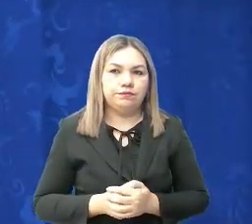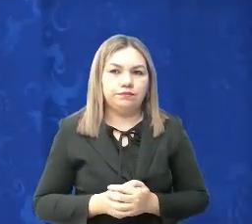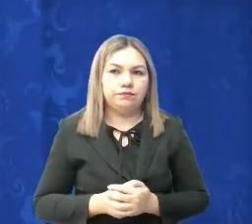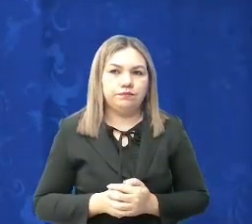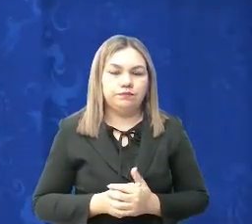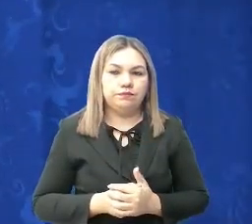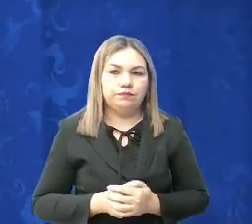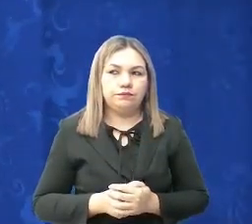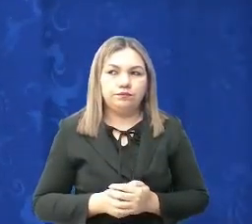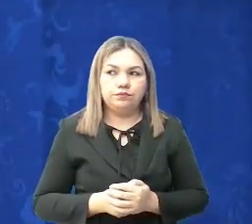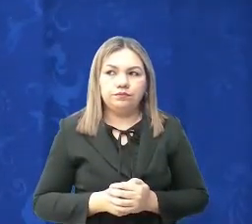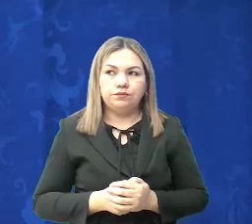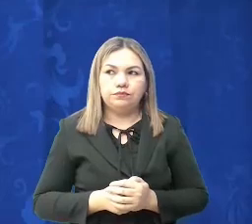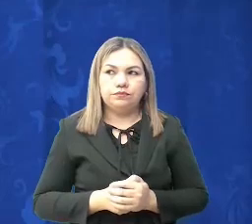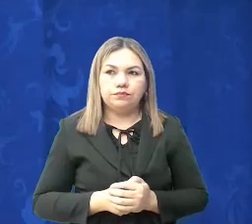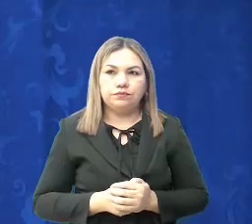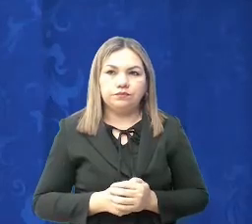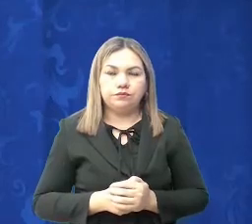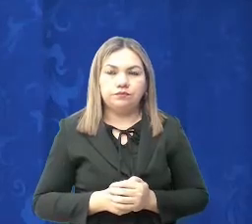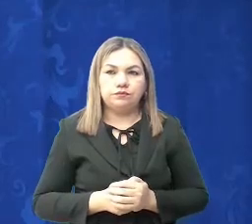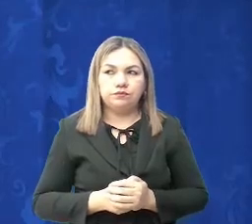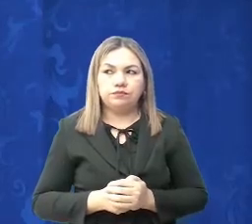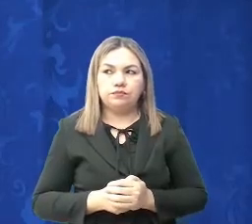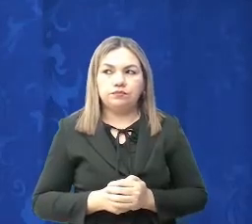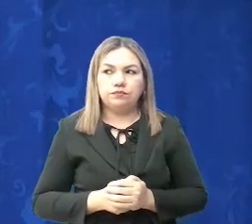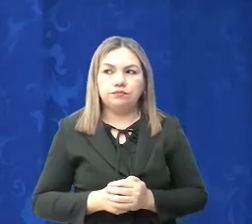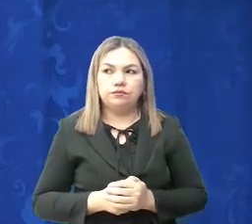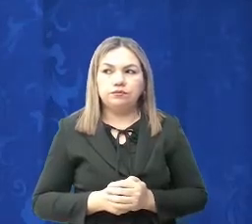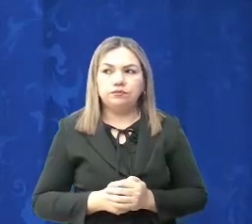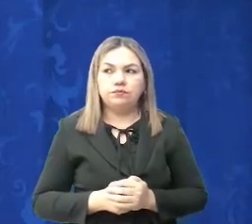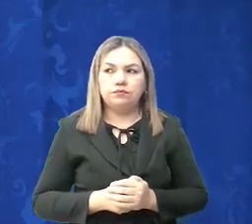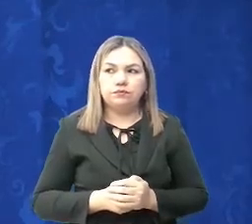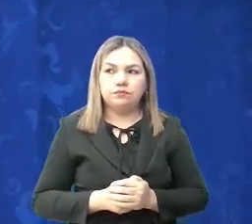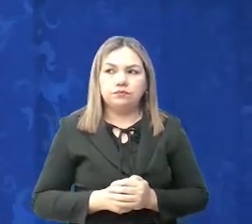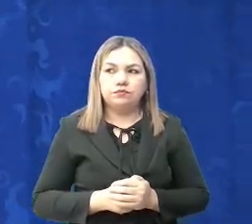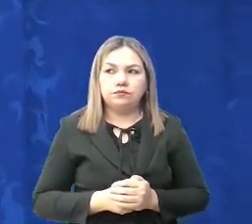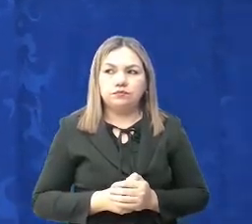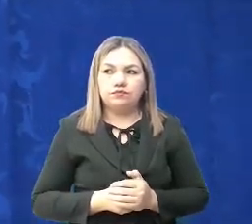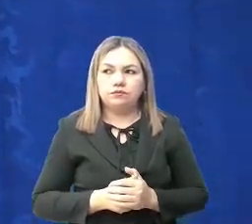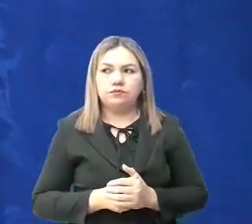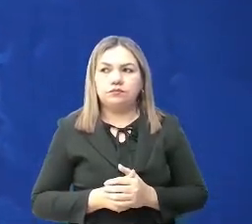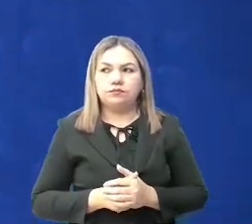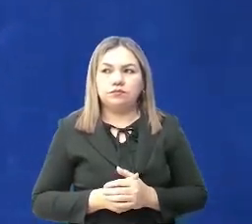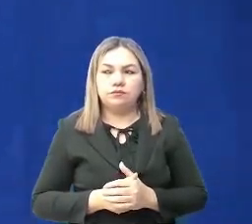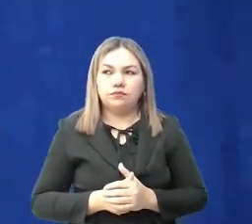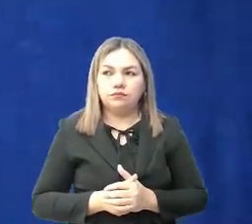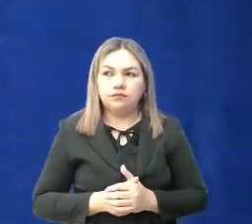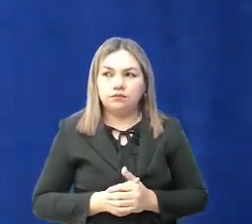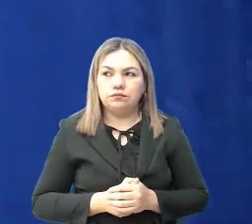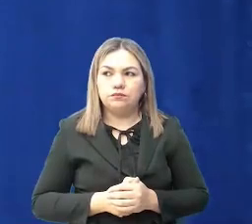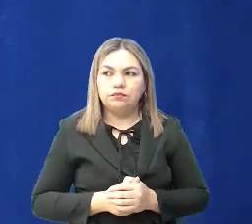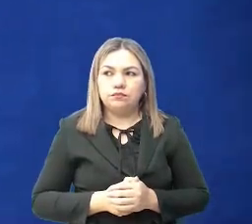How many of you have dreamt with mucks? Come down here. Come here running.